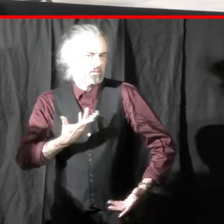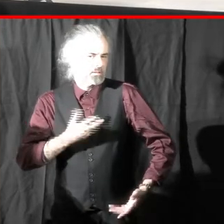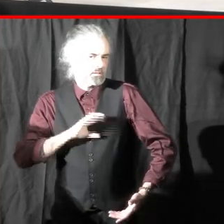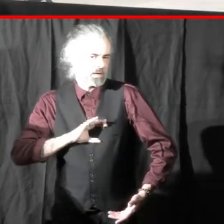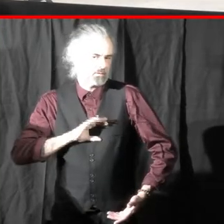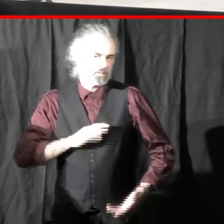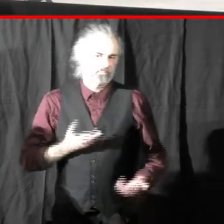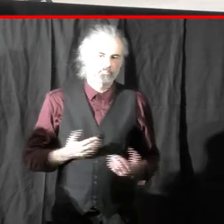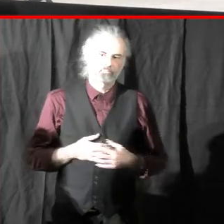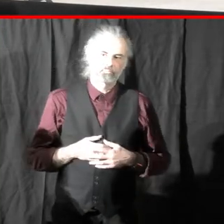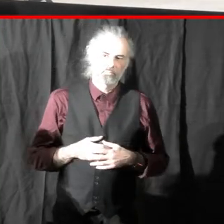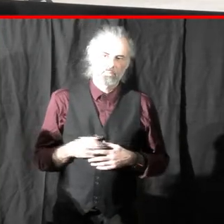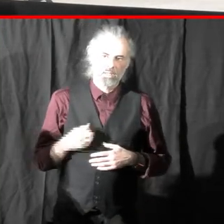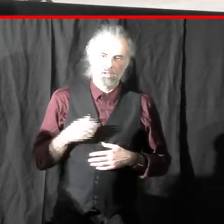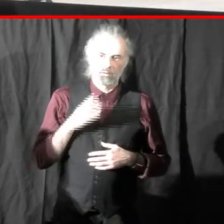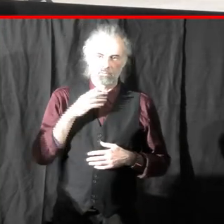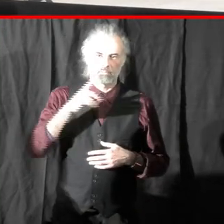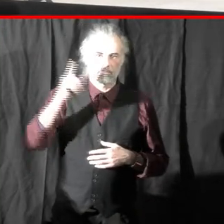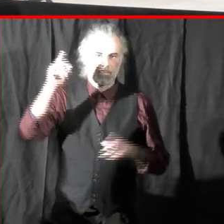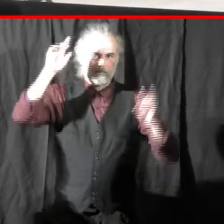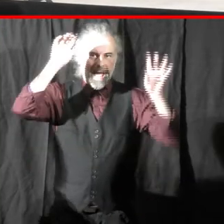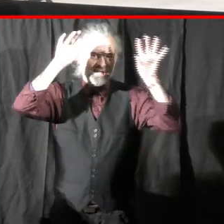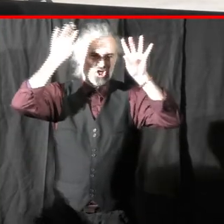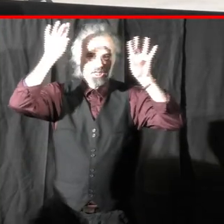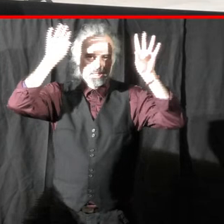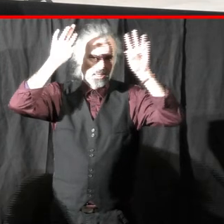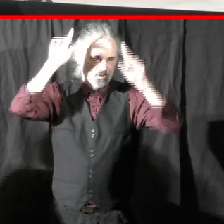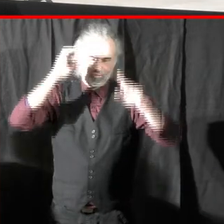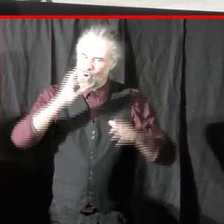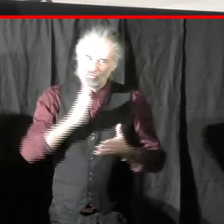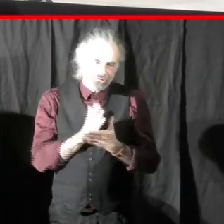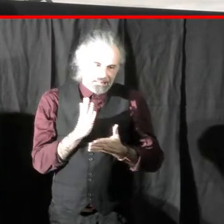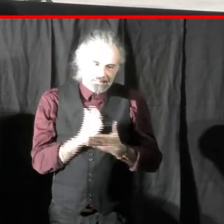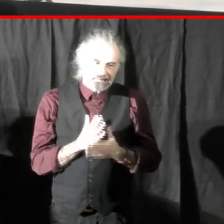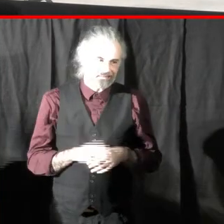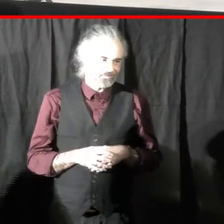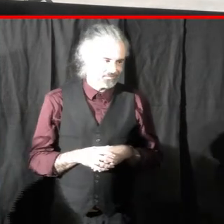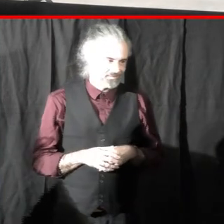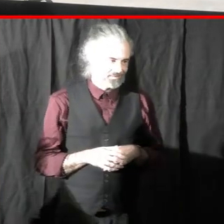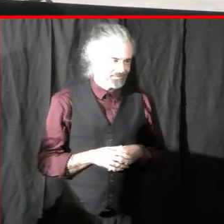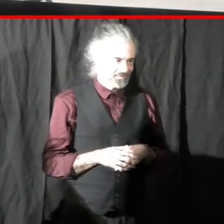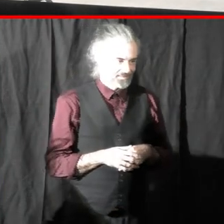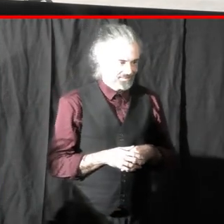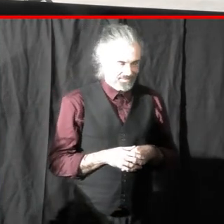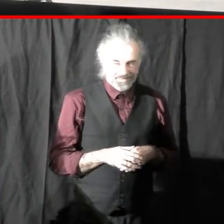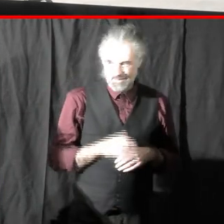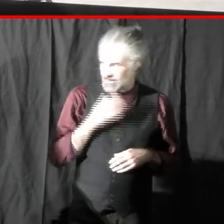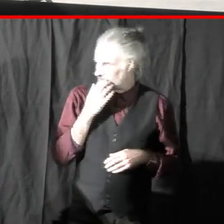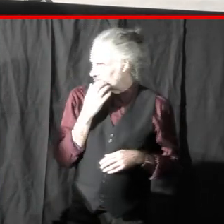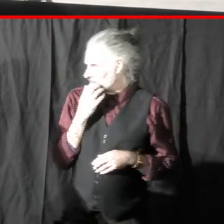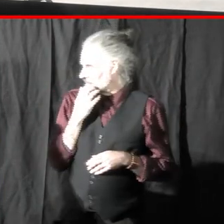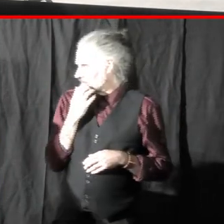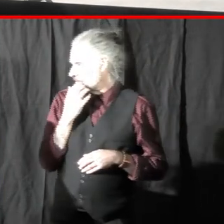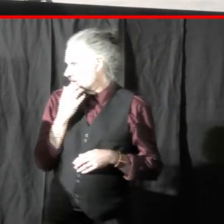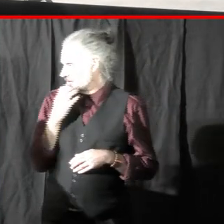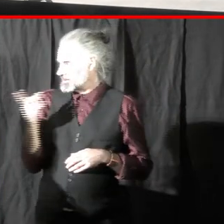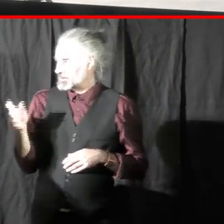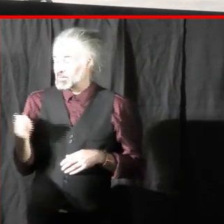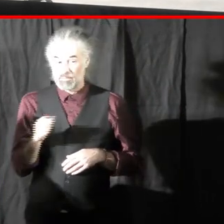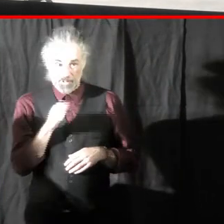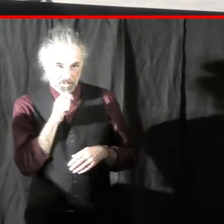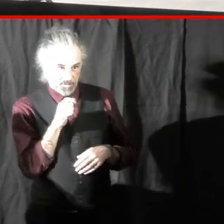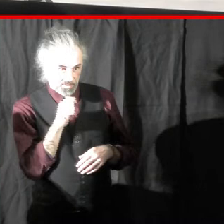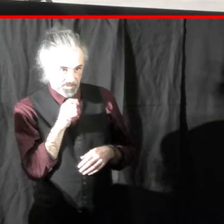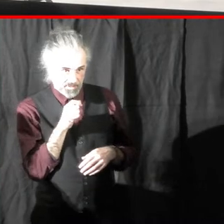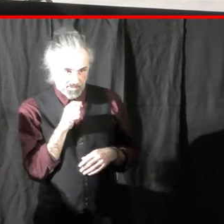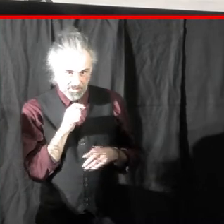I want you to call out magic. Okay? All right. So, Candice, when you do this, you're going to need to put the mic on your chin like it's